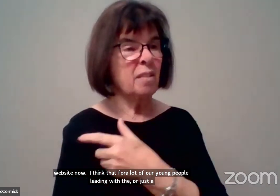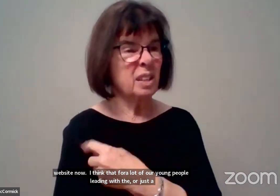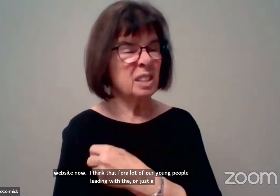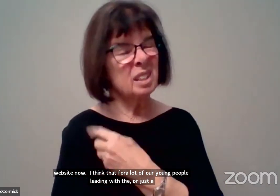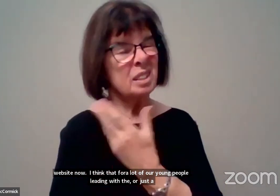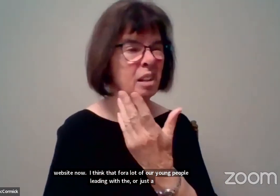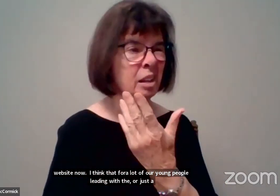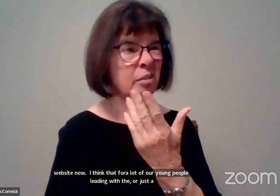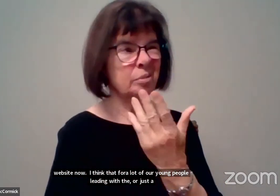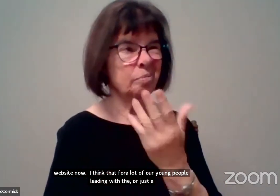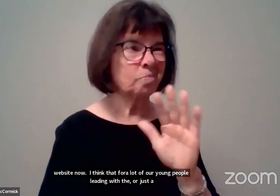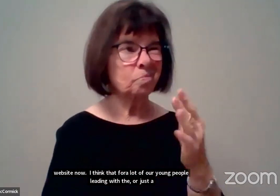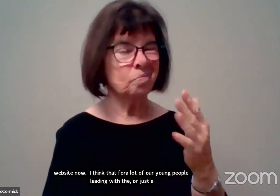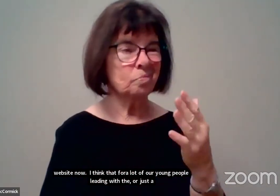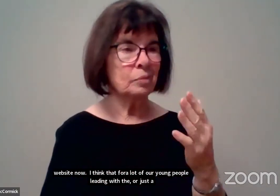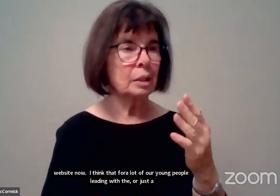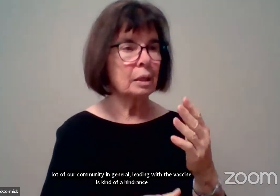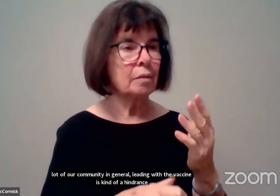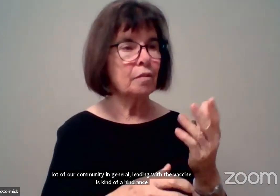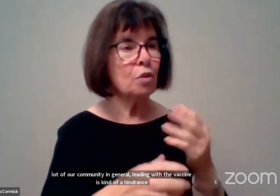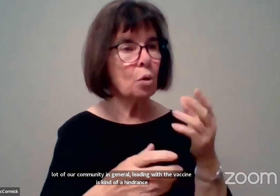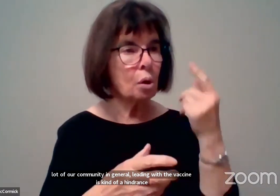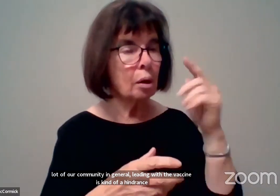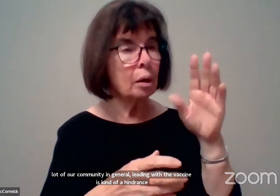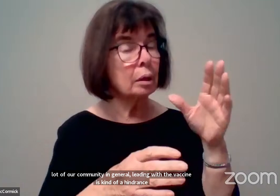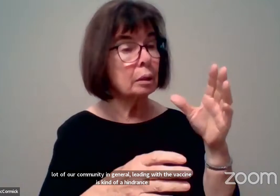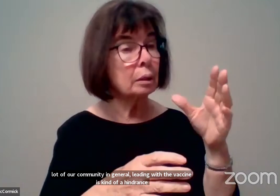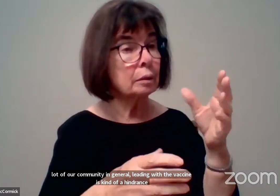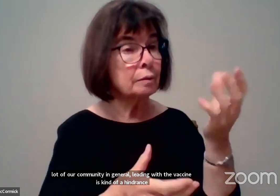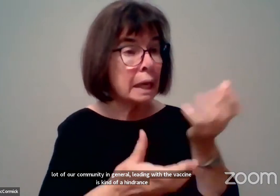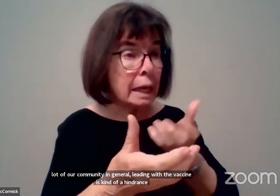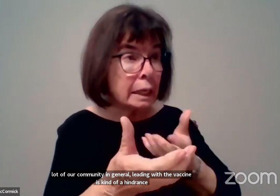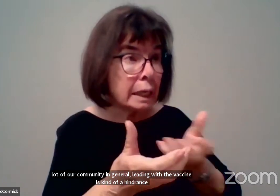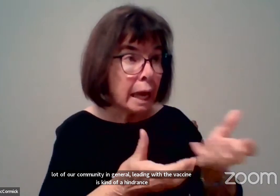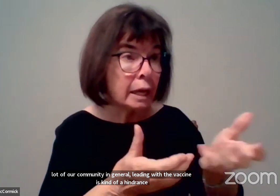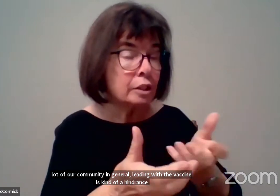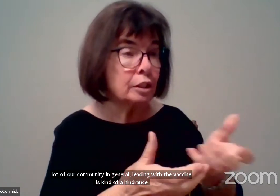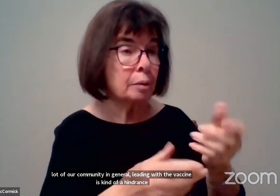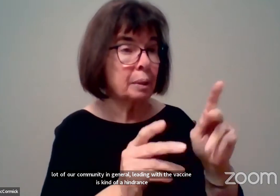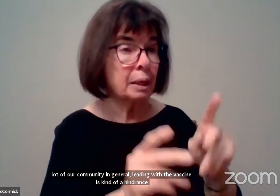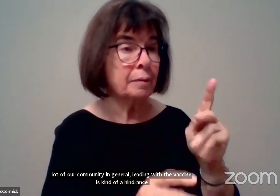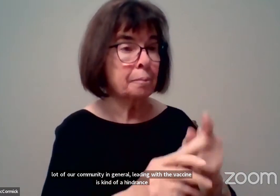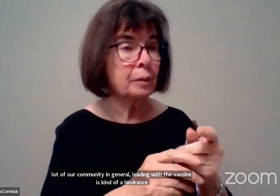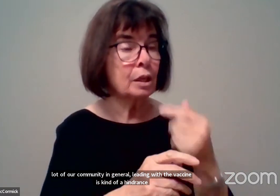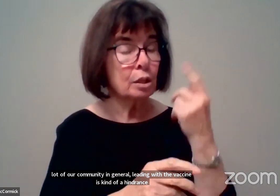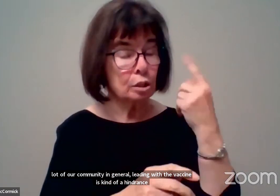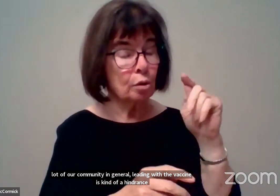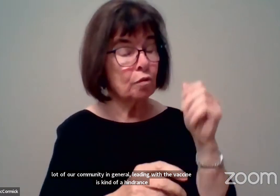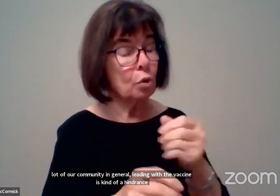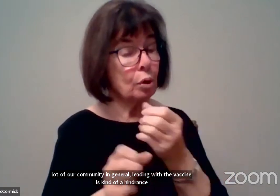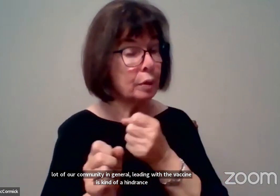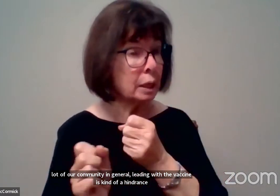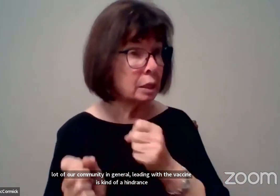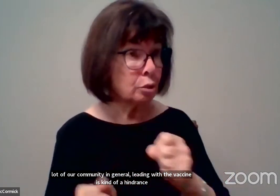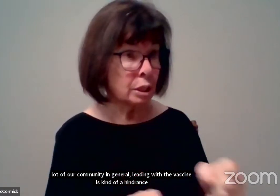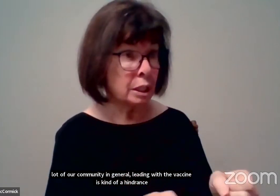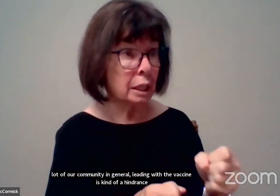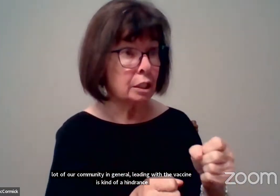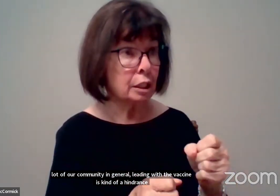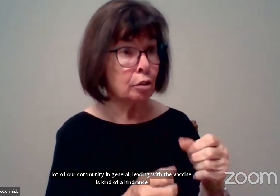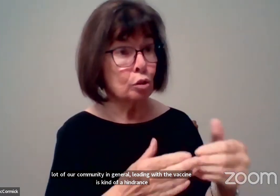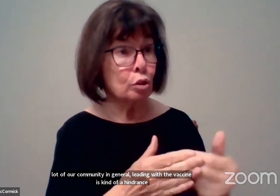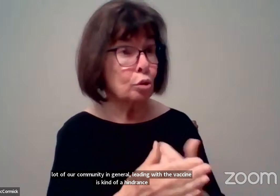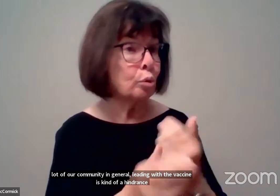hindrance even to engagement oftentimes. And so just in terms of the strategic refresh and wanting more